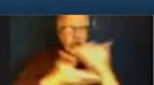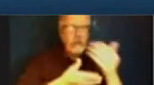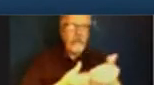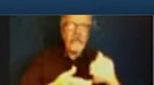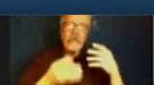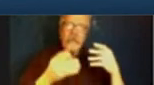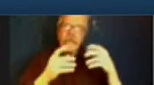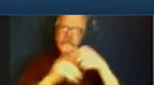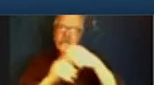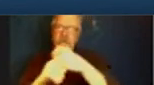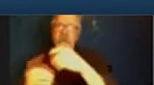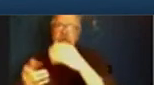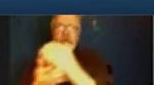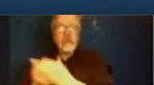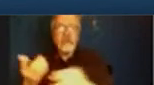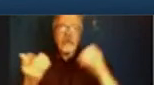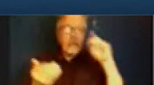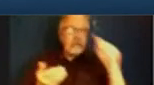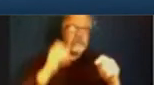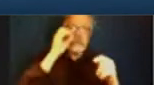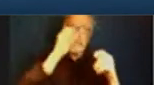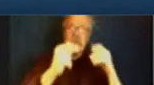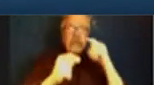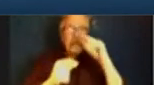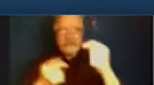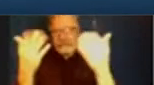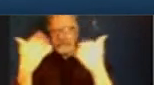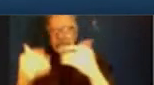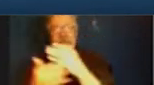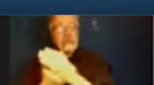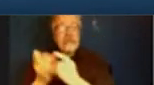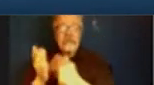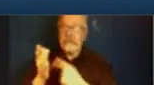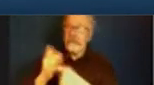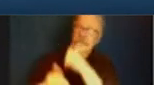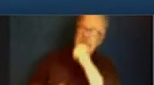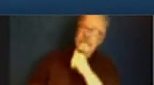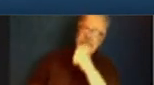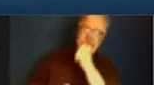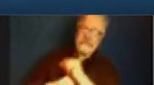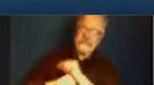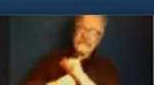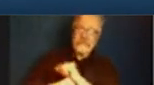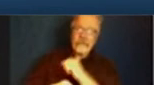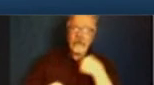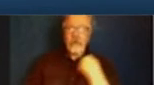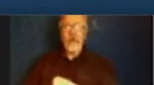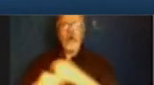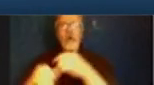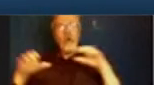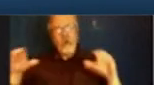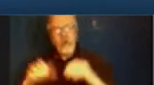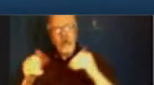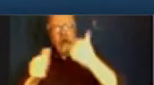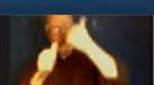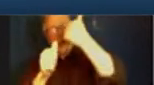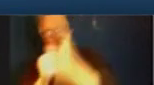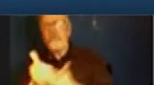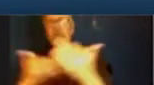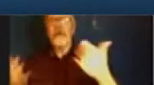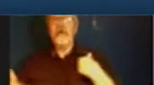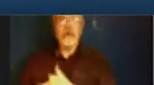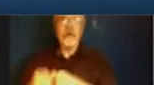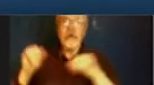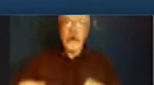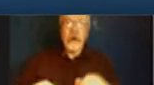as sometimes as much as they can bear. So we're doing everything we can, but there are some limits. And I guess what I'm